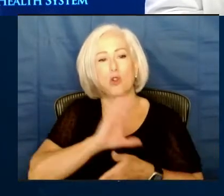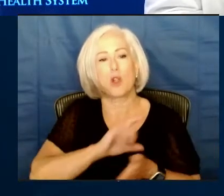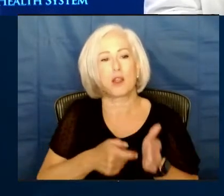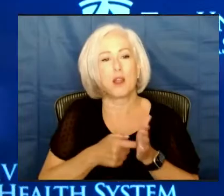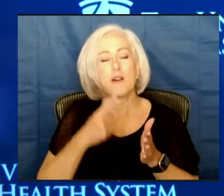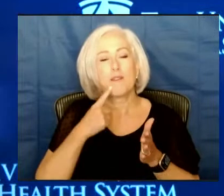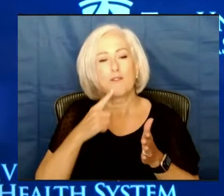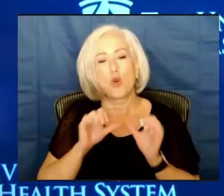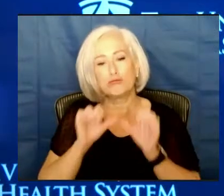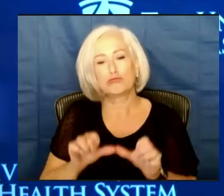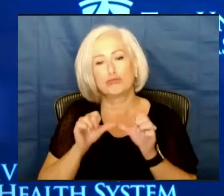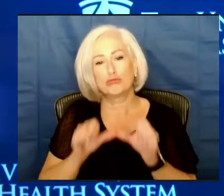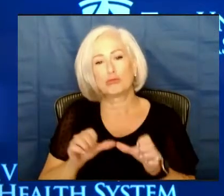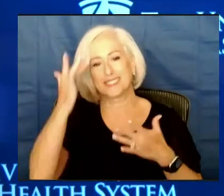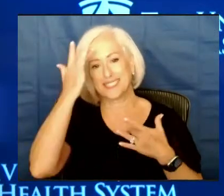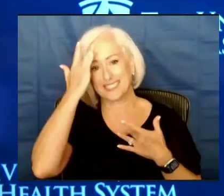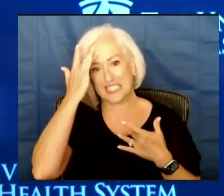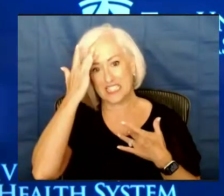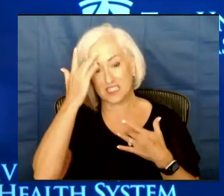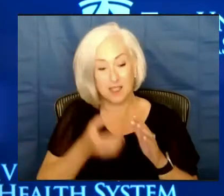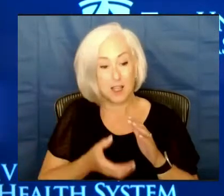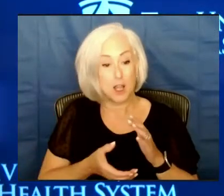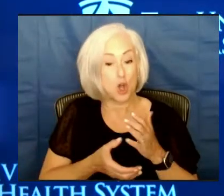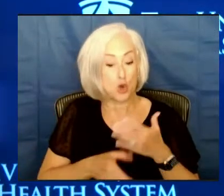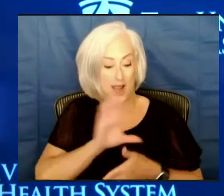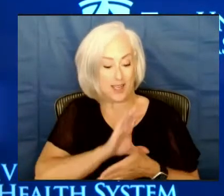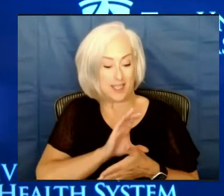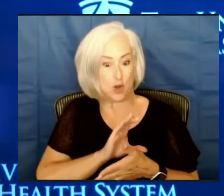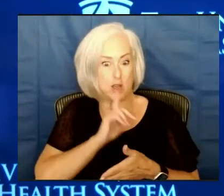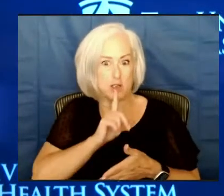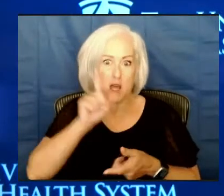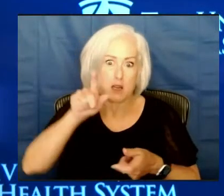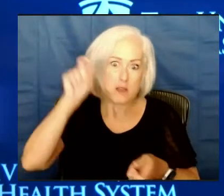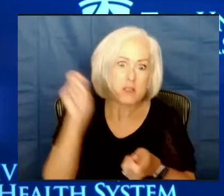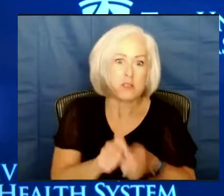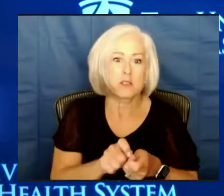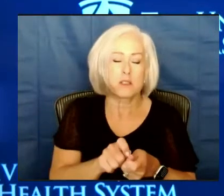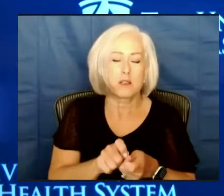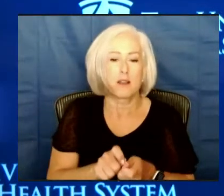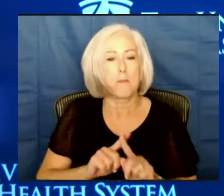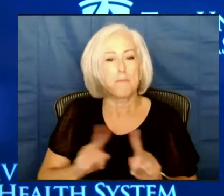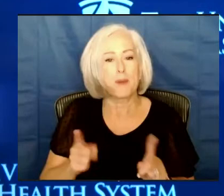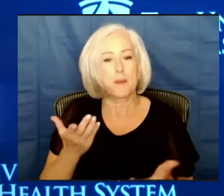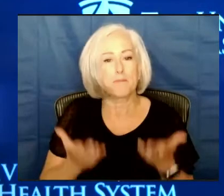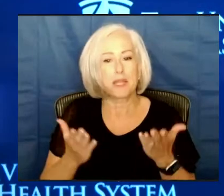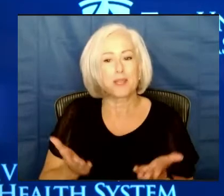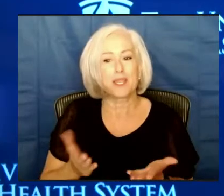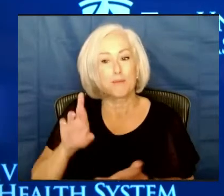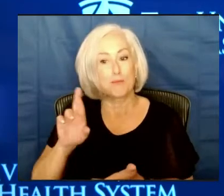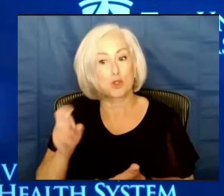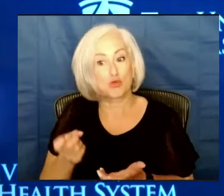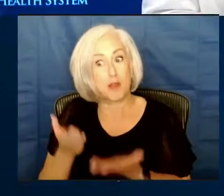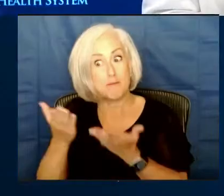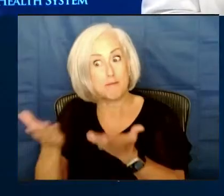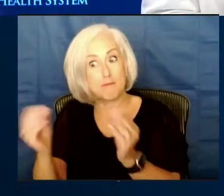criteria, they're not hard and fast. So I think some people may be prescribing a little more than others. Okay, so